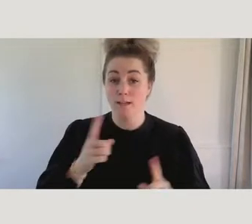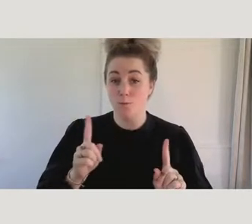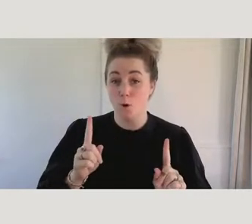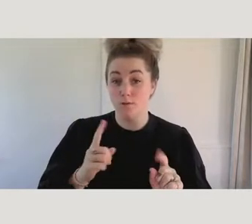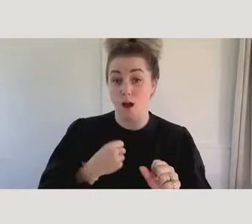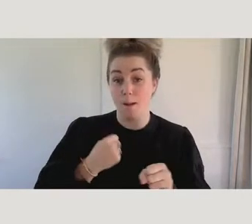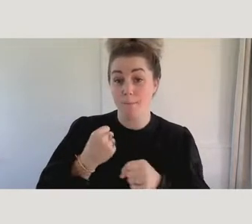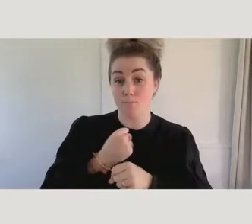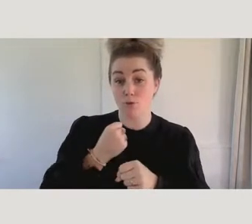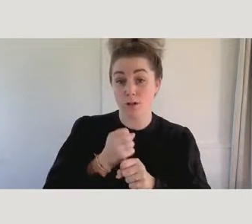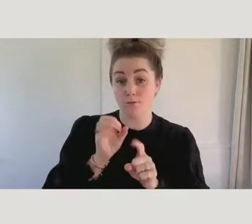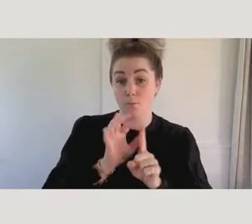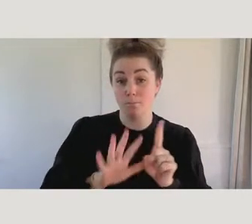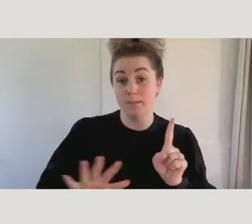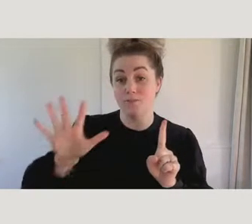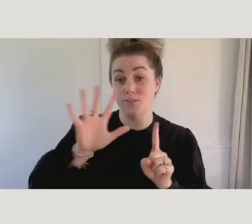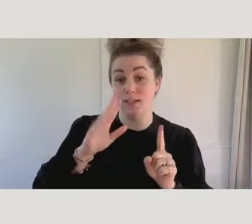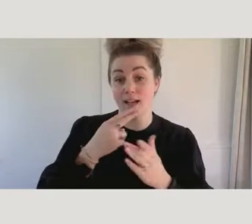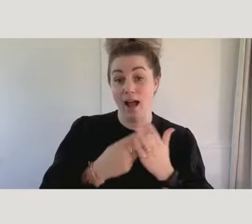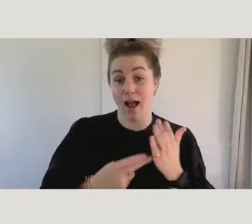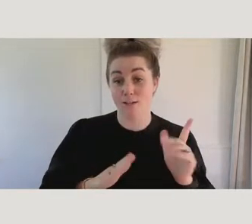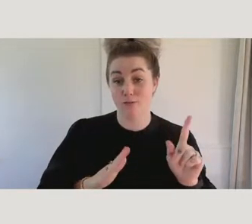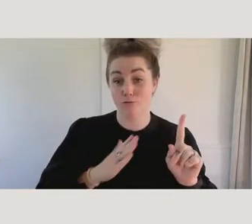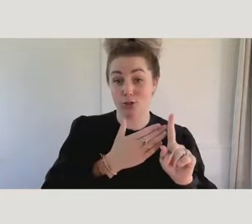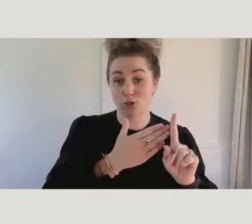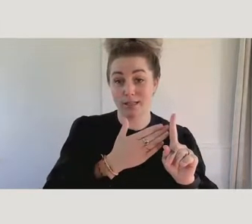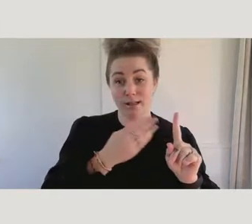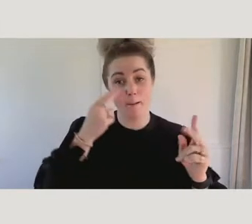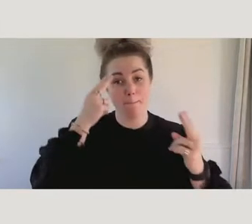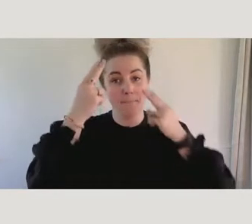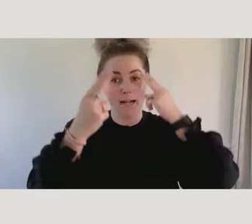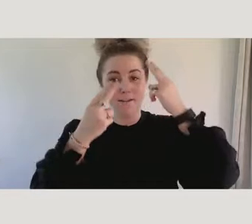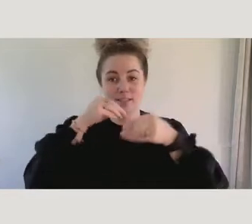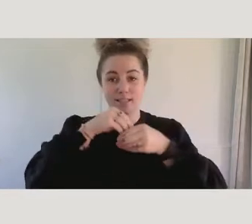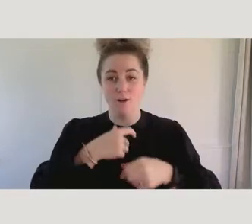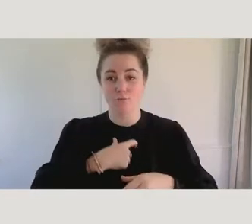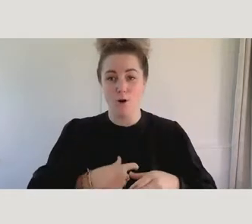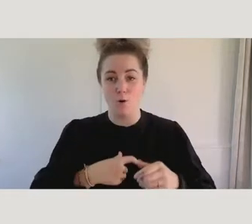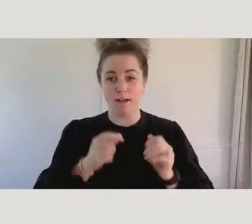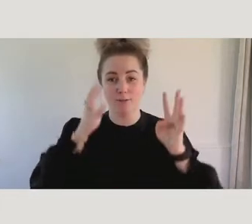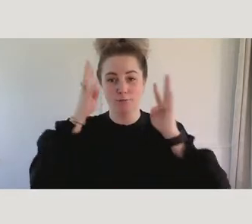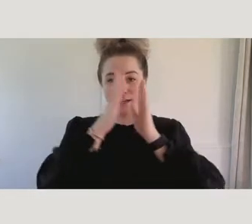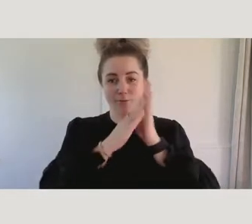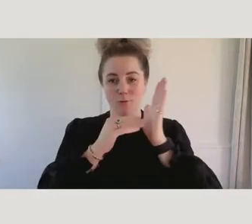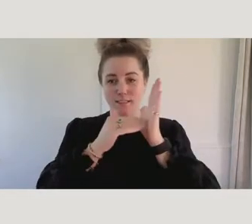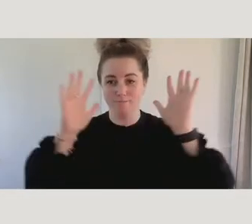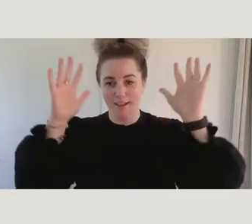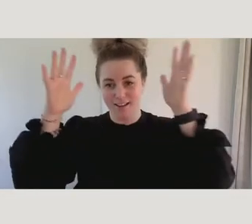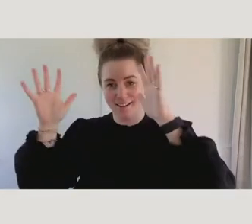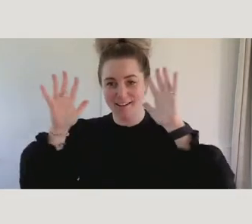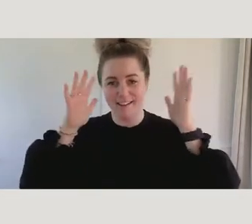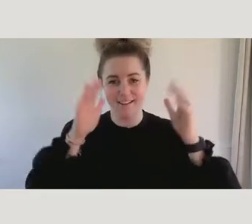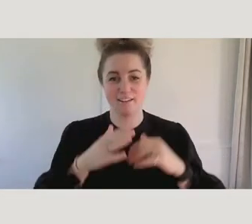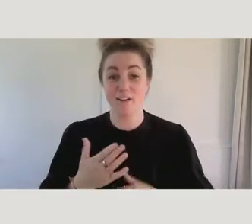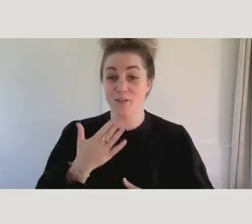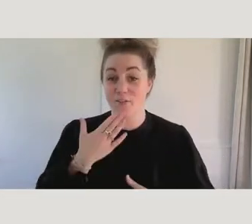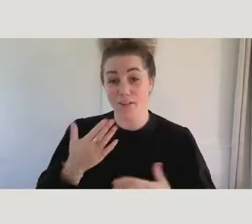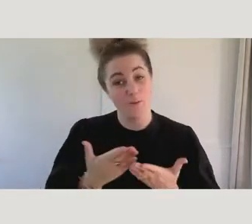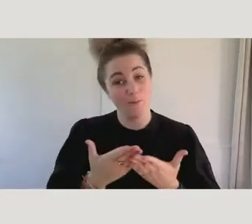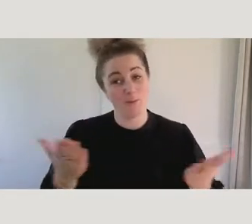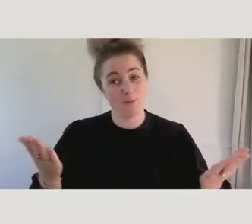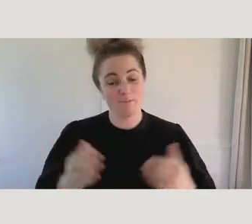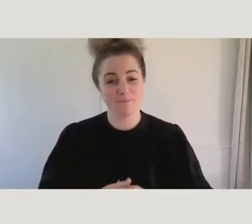a product of the Pacific Arts strategy manifested in a role at cnz thank you